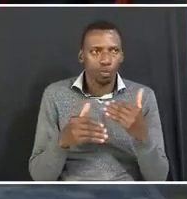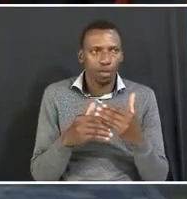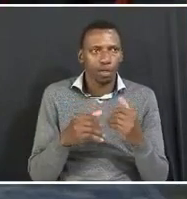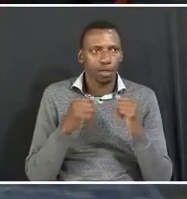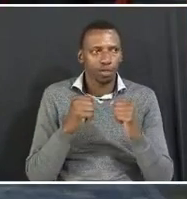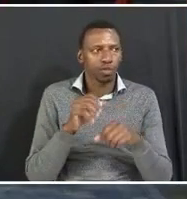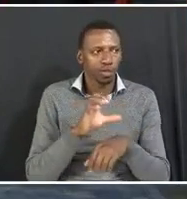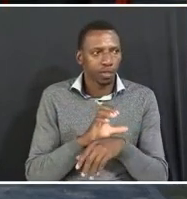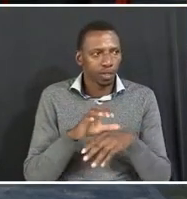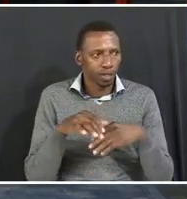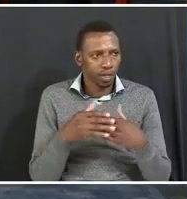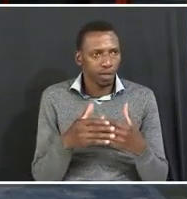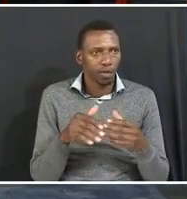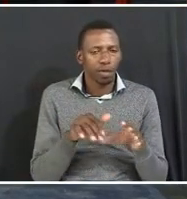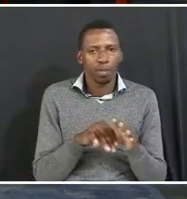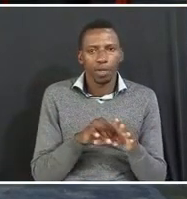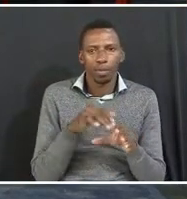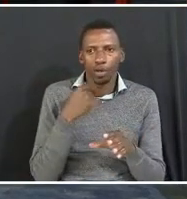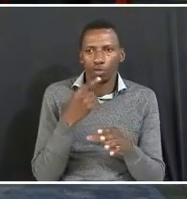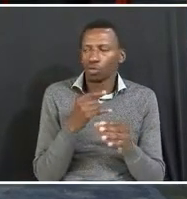that